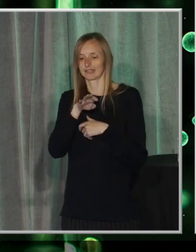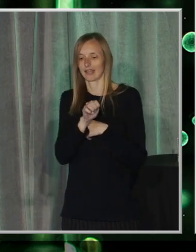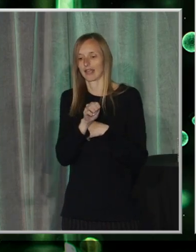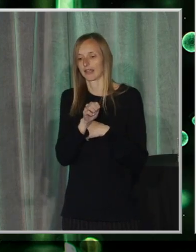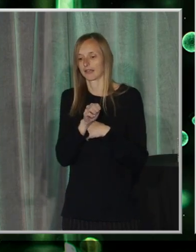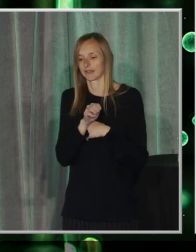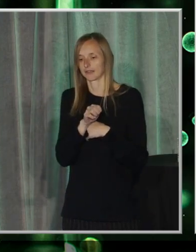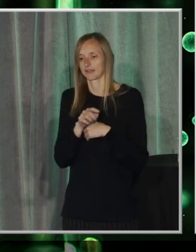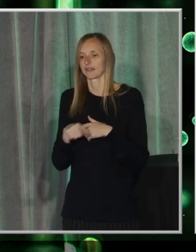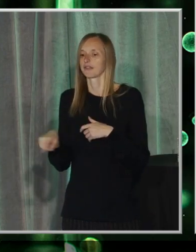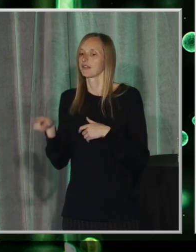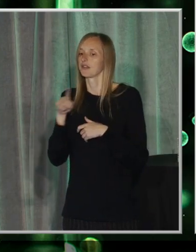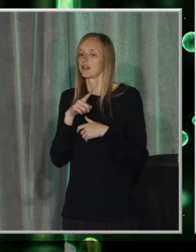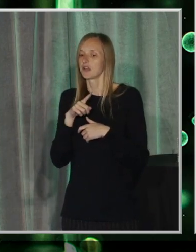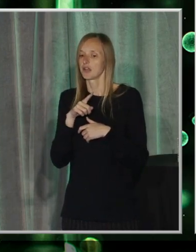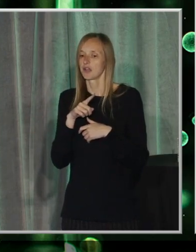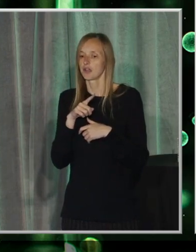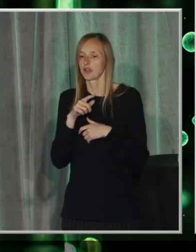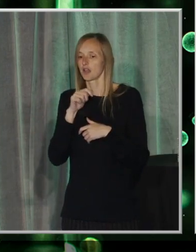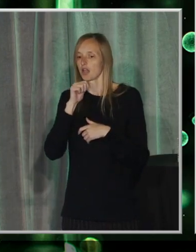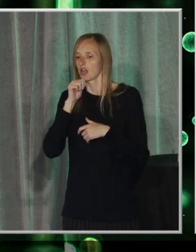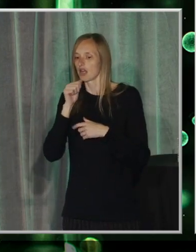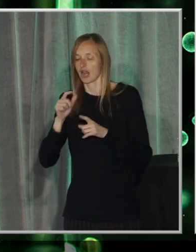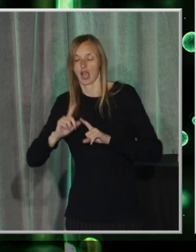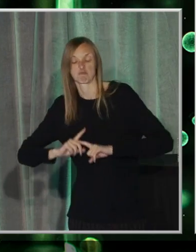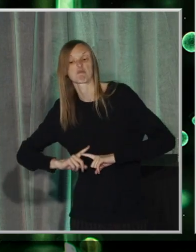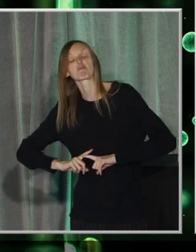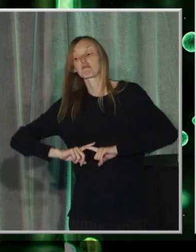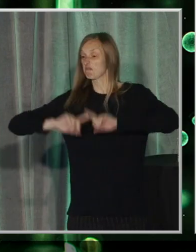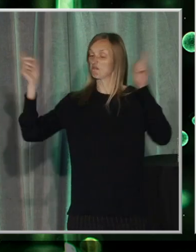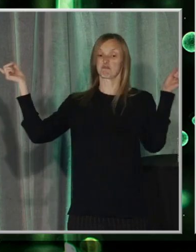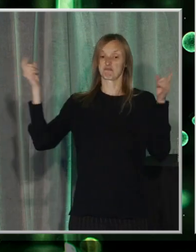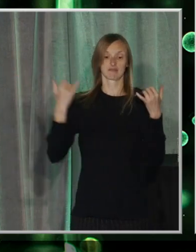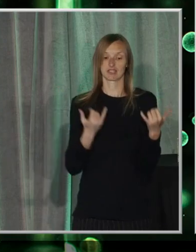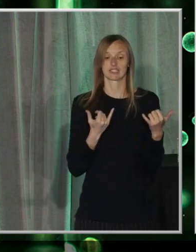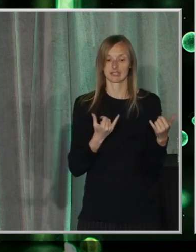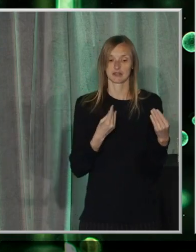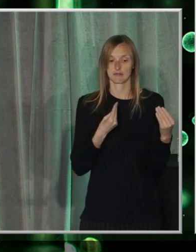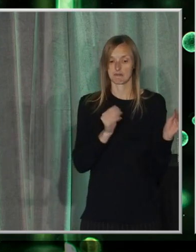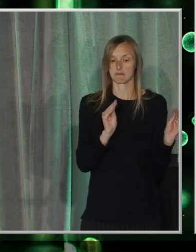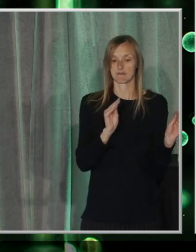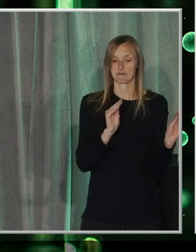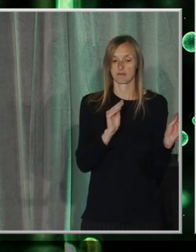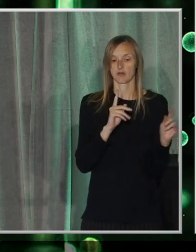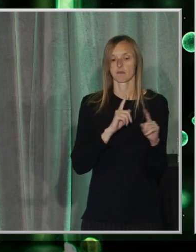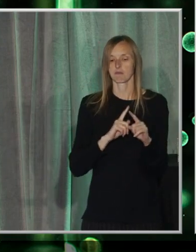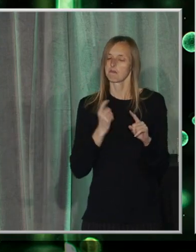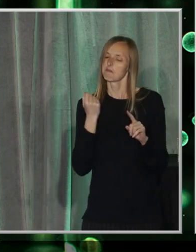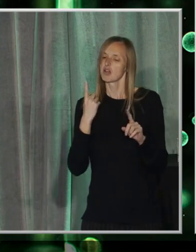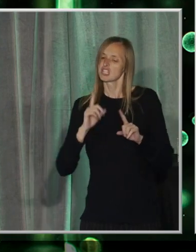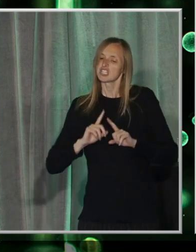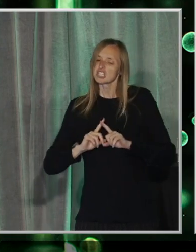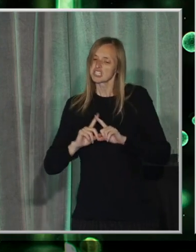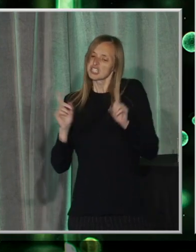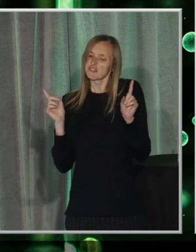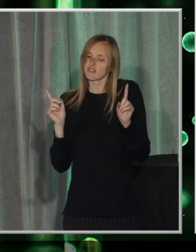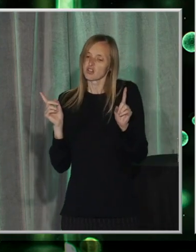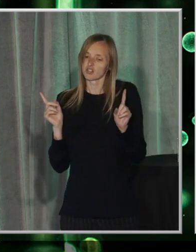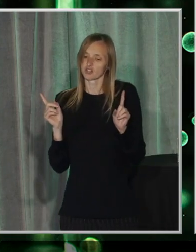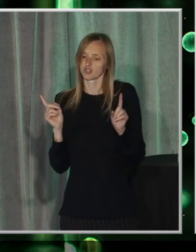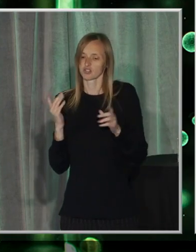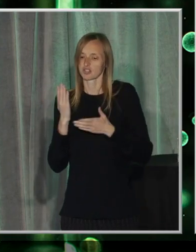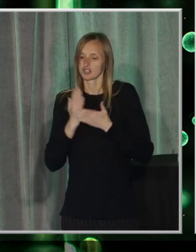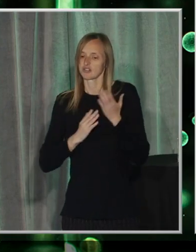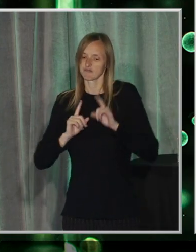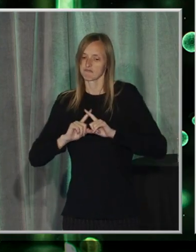they are very different from the existing market, but it's sort of some of different. There's a small